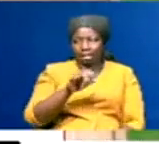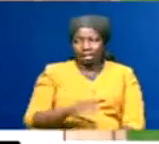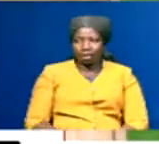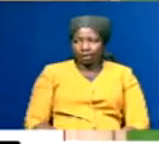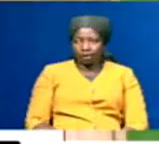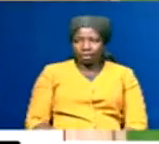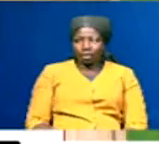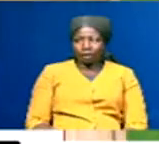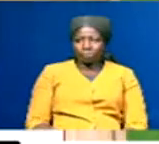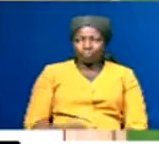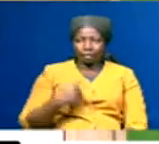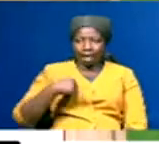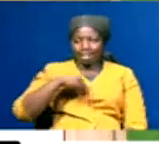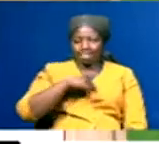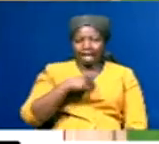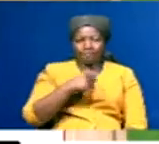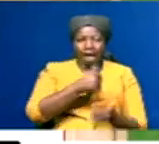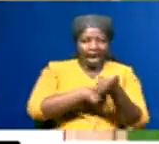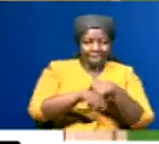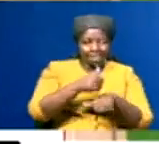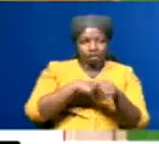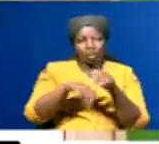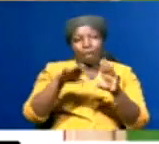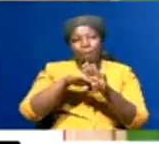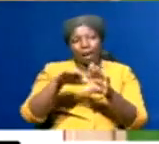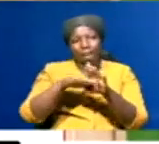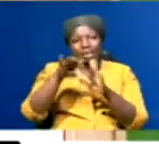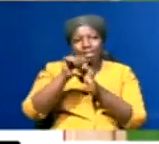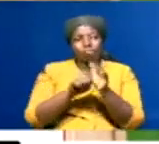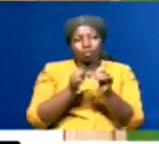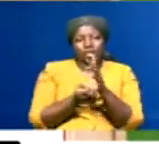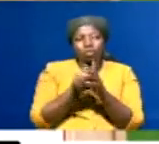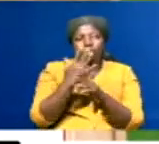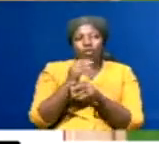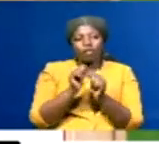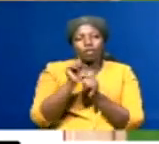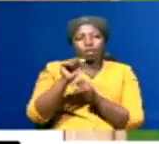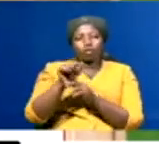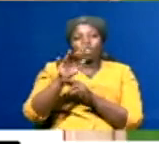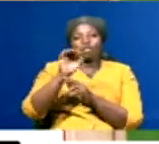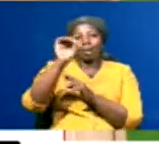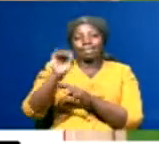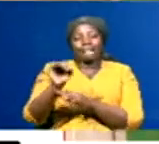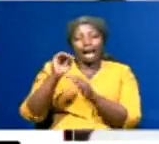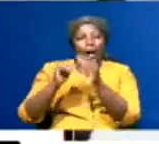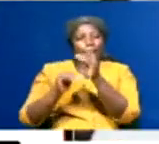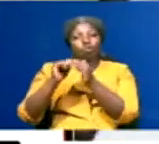We have got active membership, which grew by 15.5% to